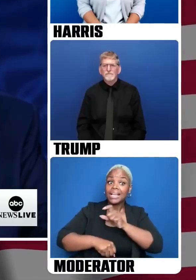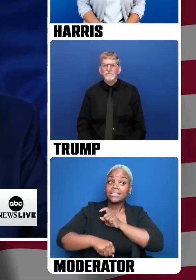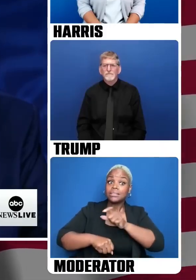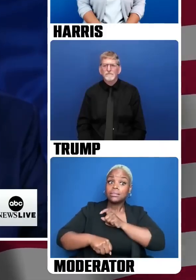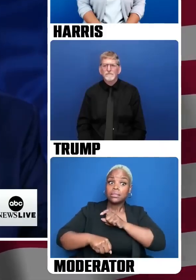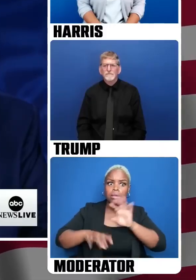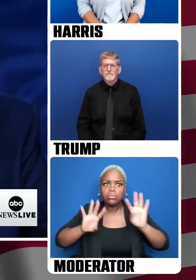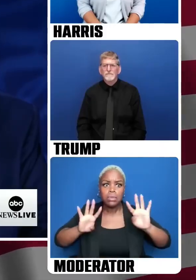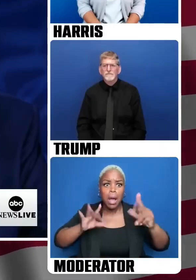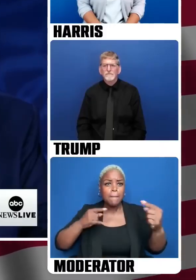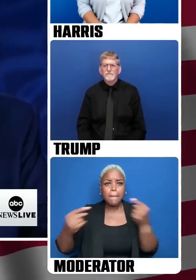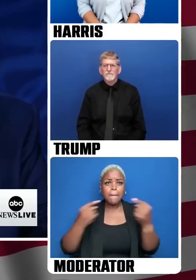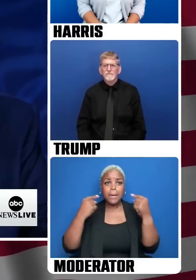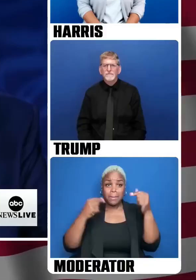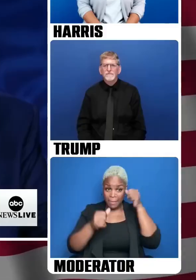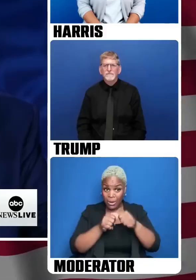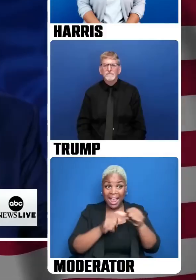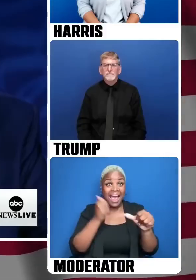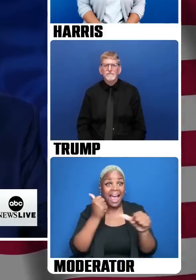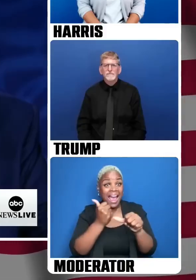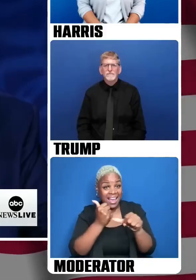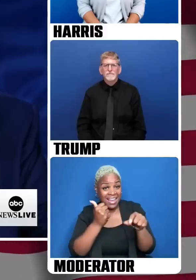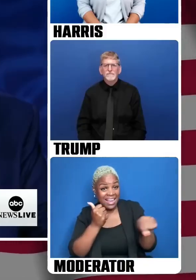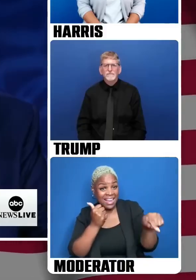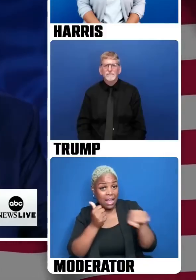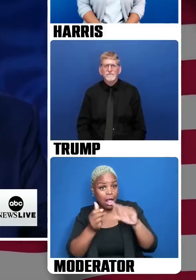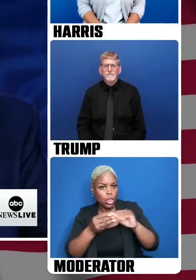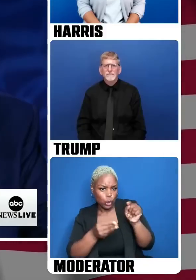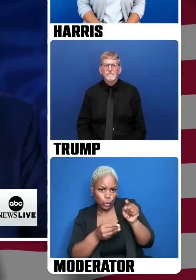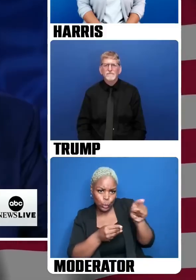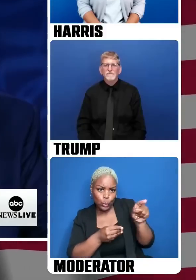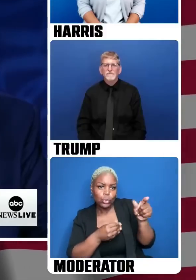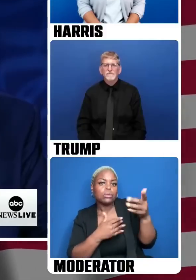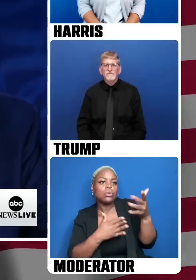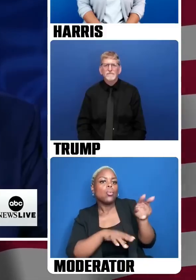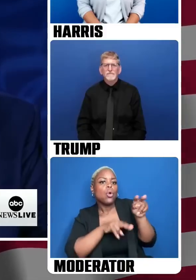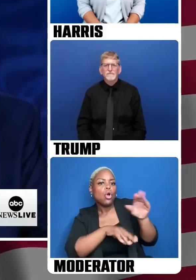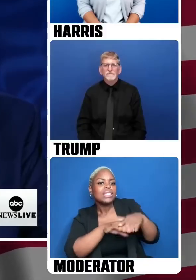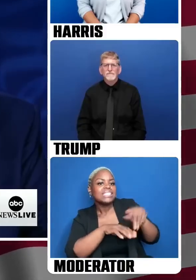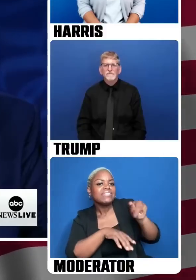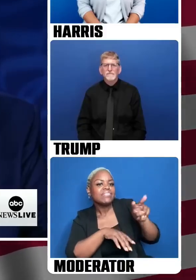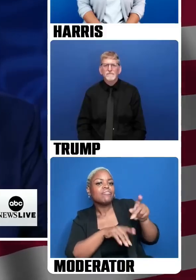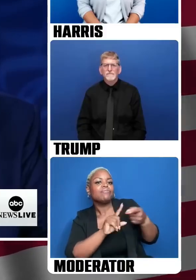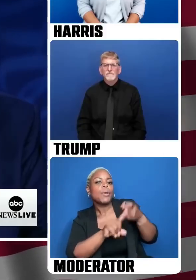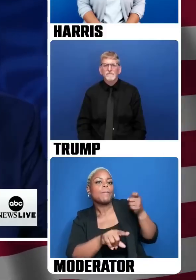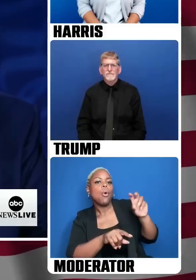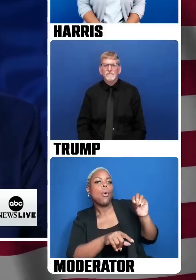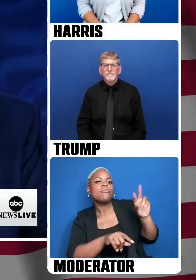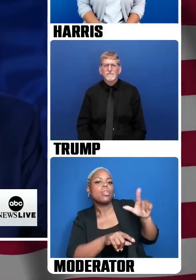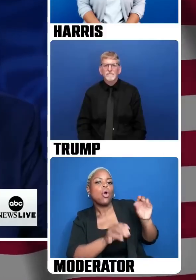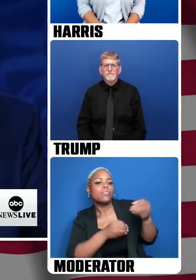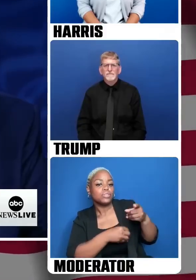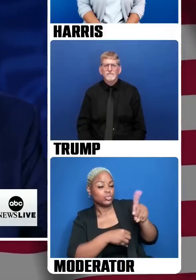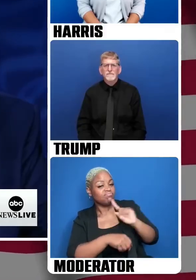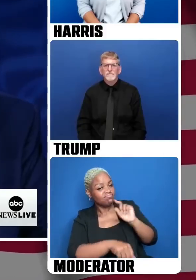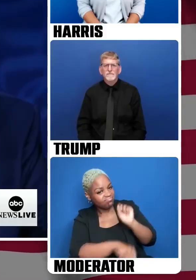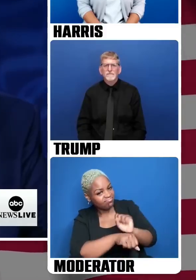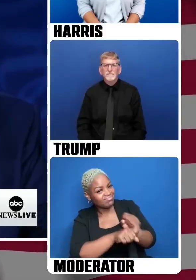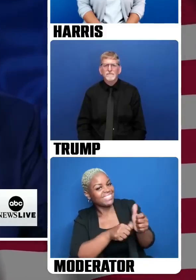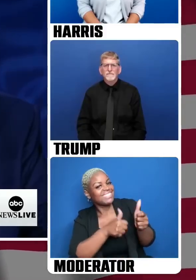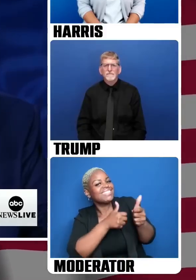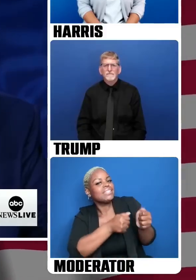on television off the Oval Office. You did send out tweets, but it was more than 2 hours before you sent out that video message telling your